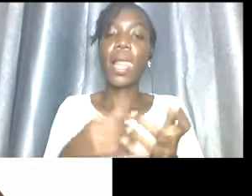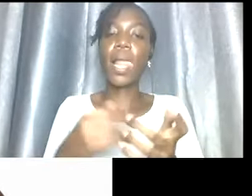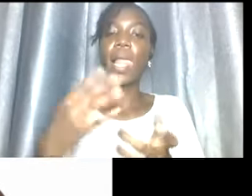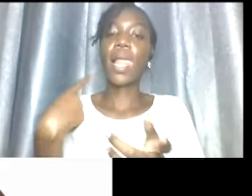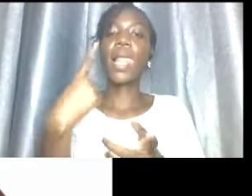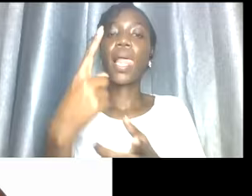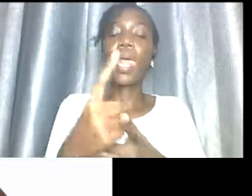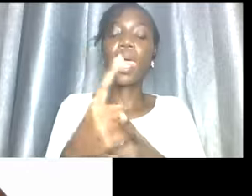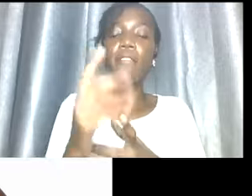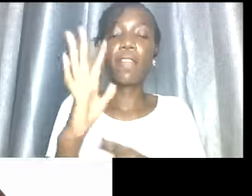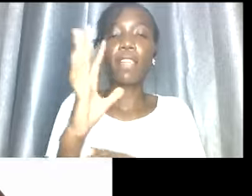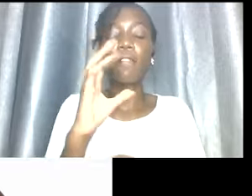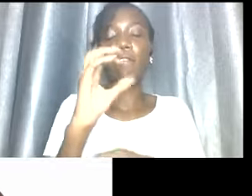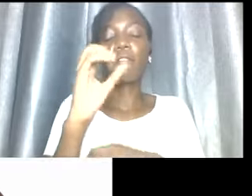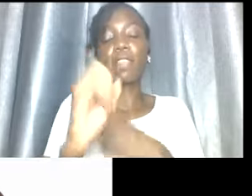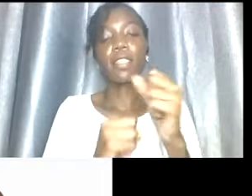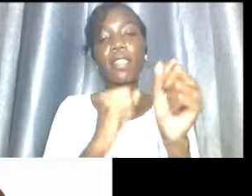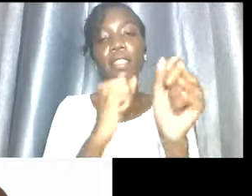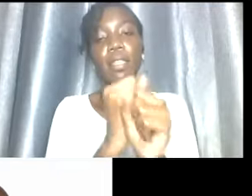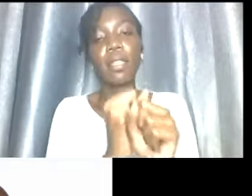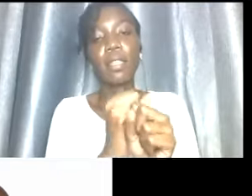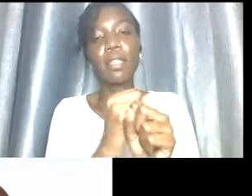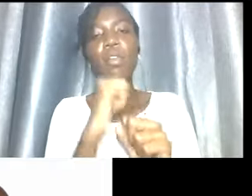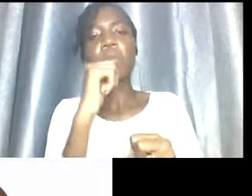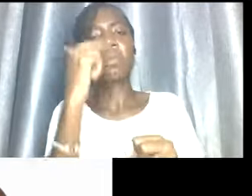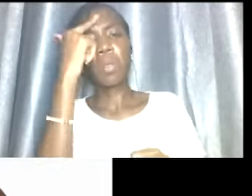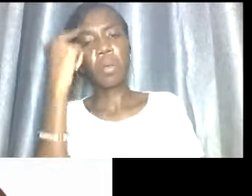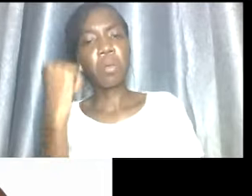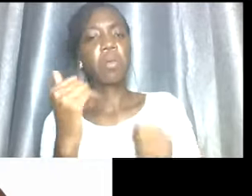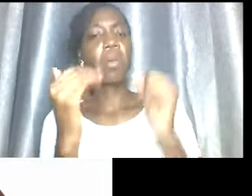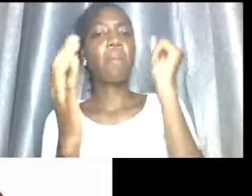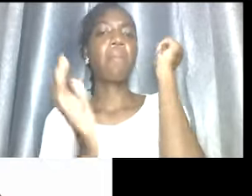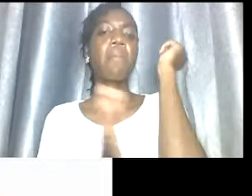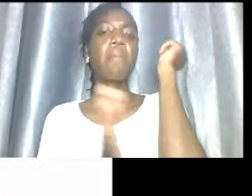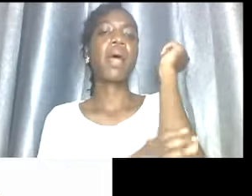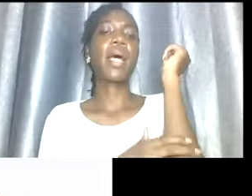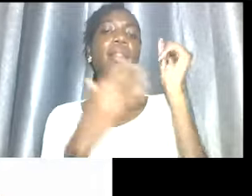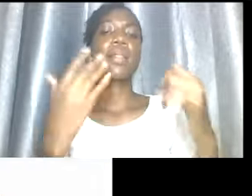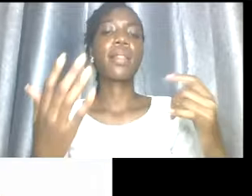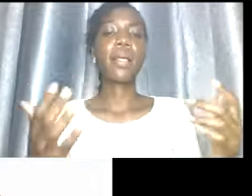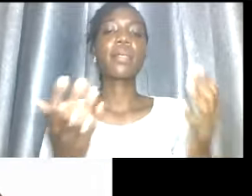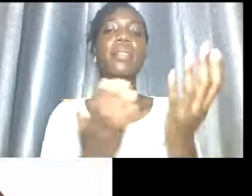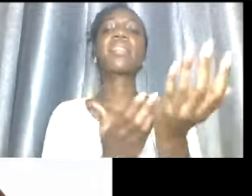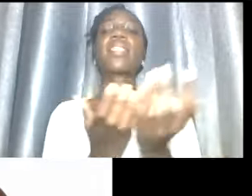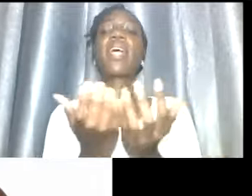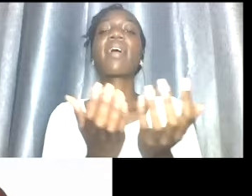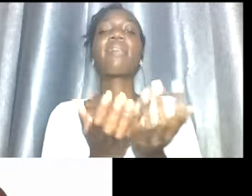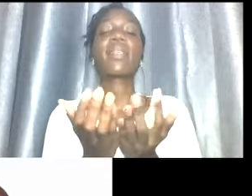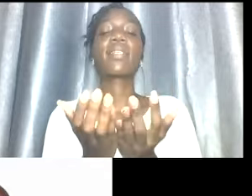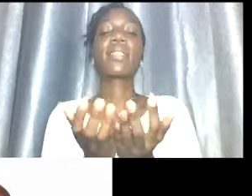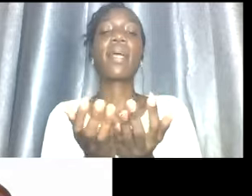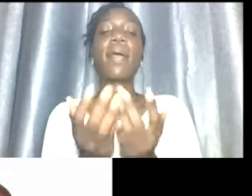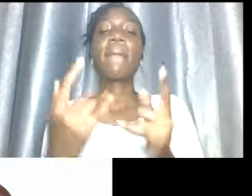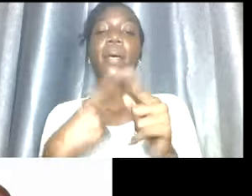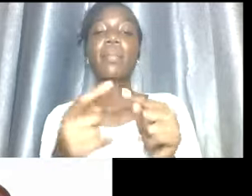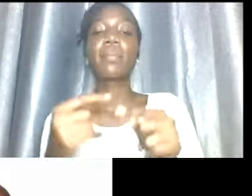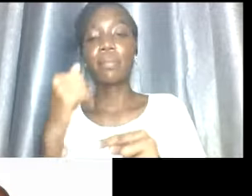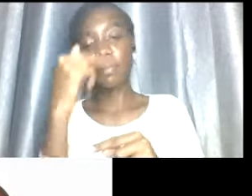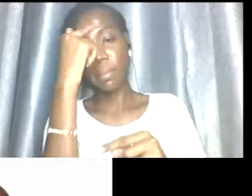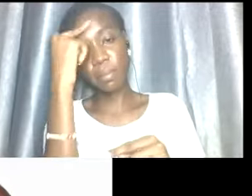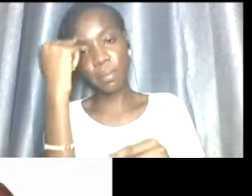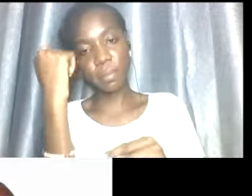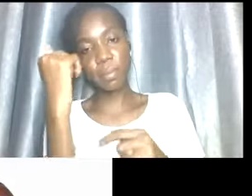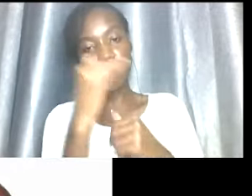years is not because of bad product, mind you, or service. It's because that owner spent so much time